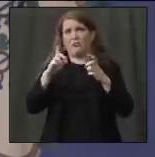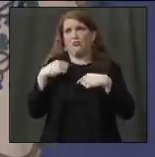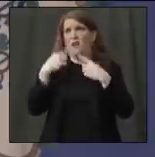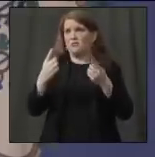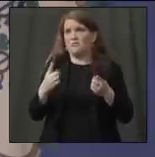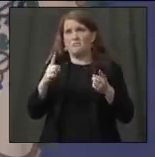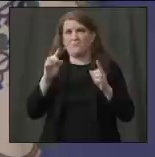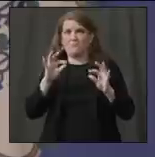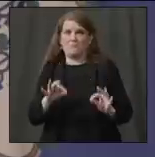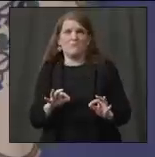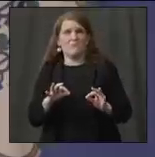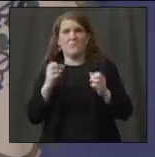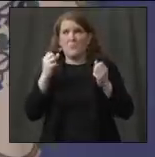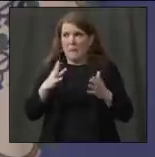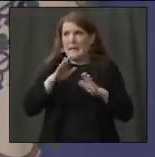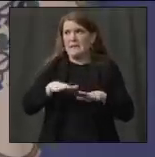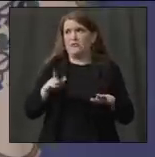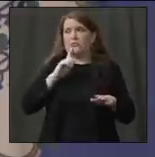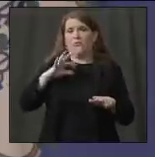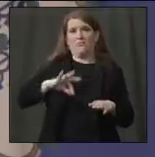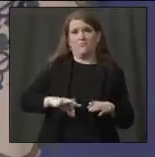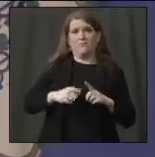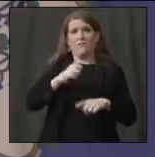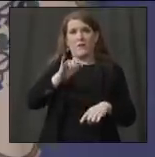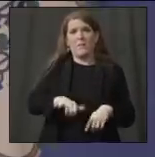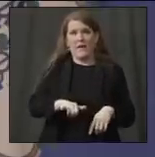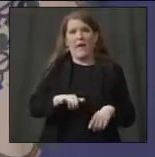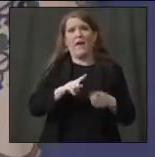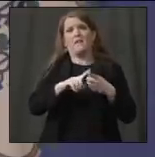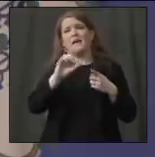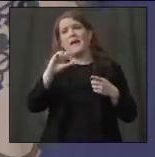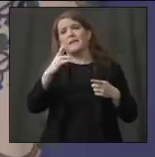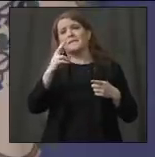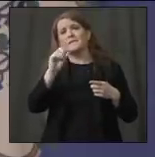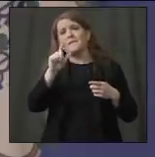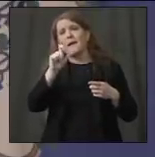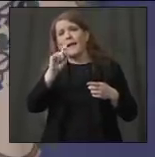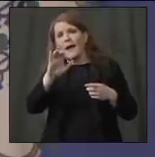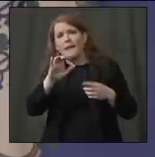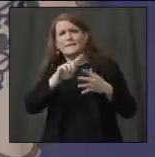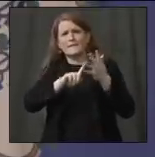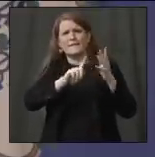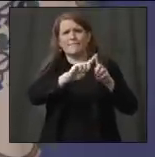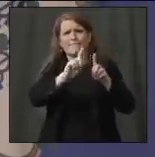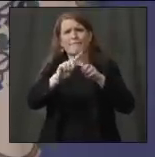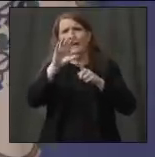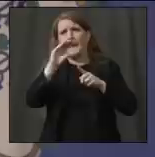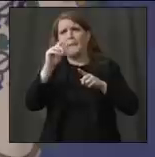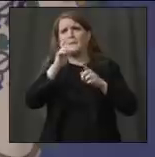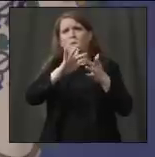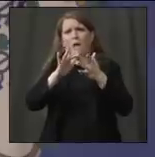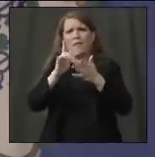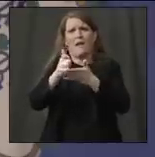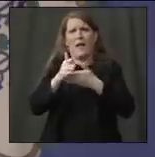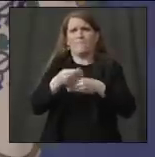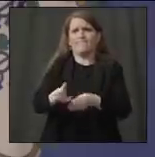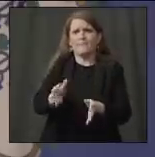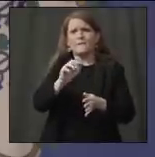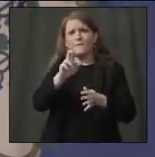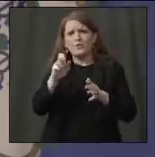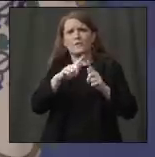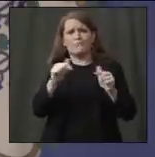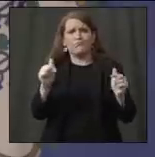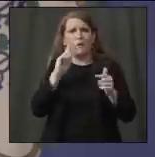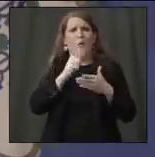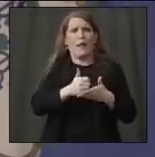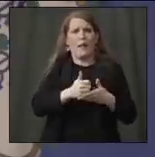reading materials coming from Scholastic being outlined. So I think we've got our options covered. Are those testing goals, though,